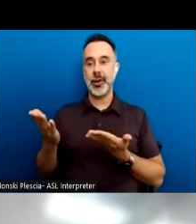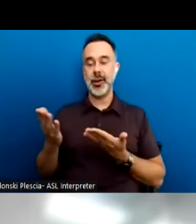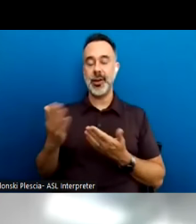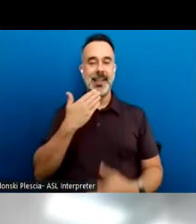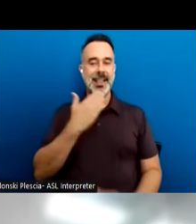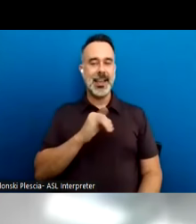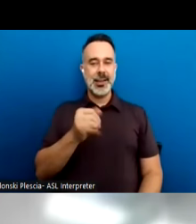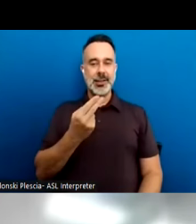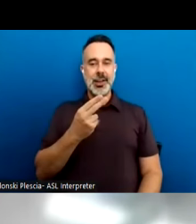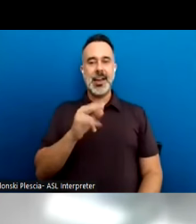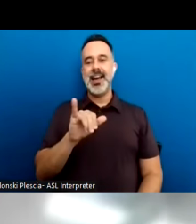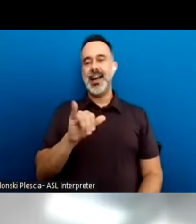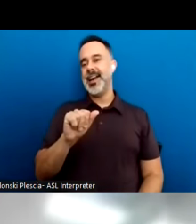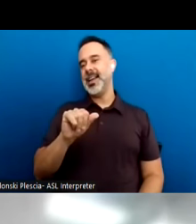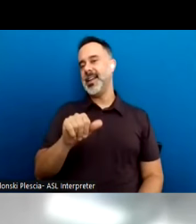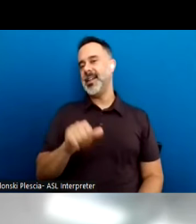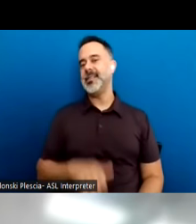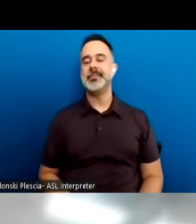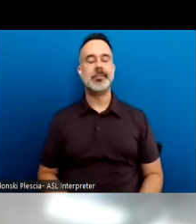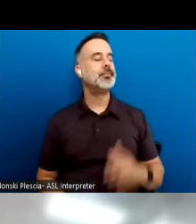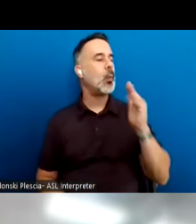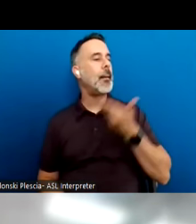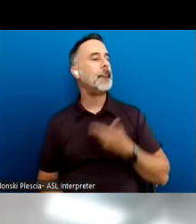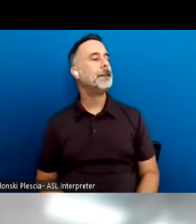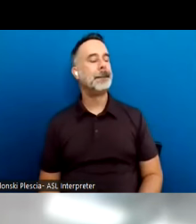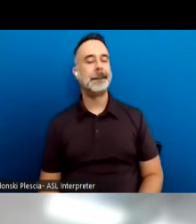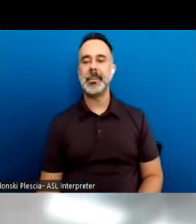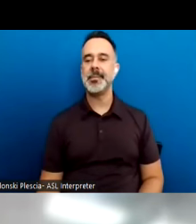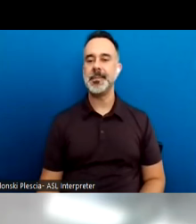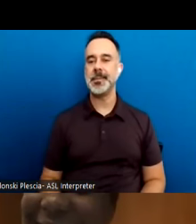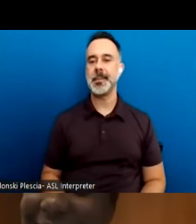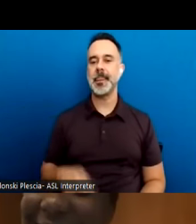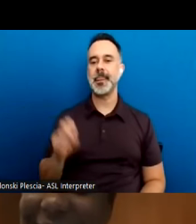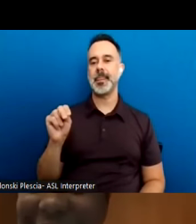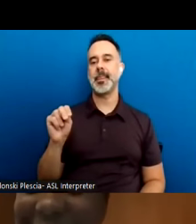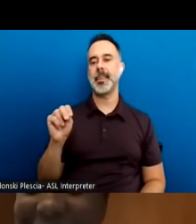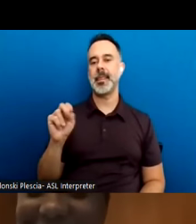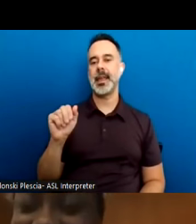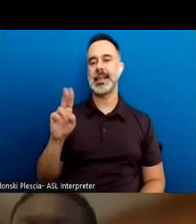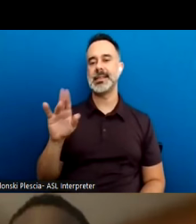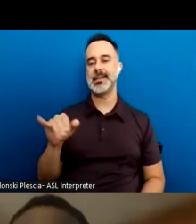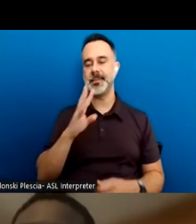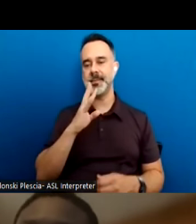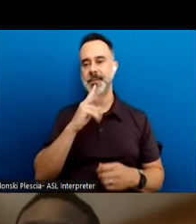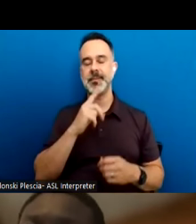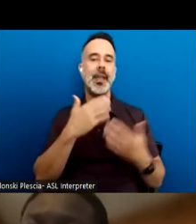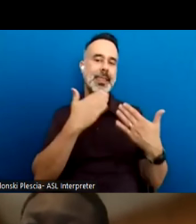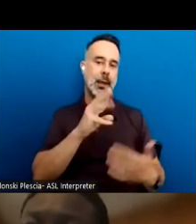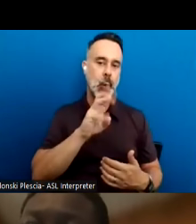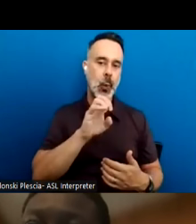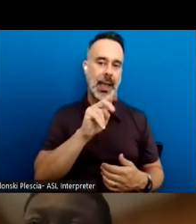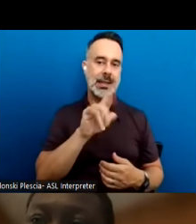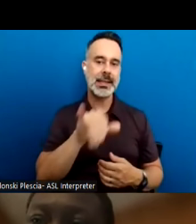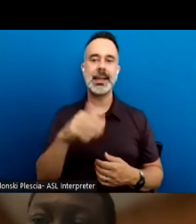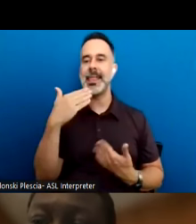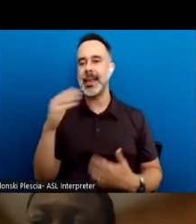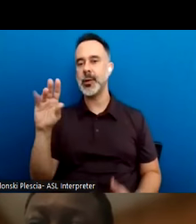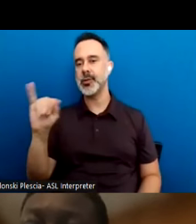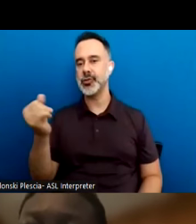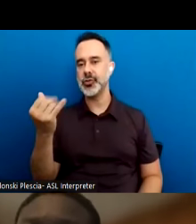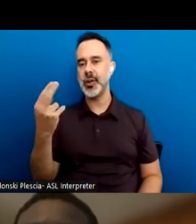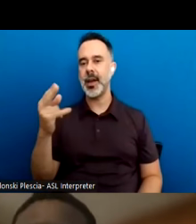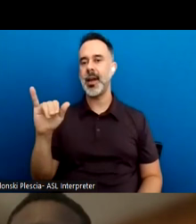Jaya. You're welcome. Oh, Wendy and Jaya, thank you so much. Jaya, I